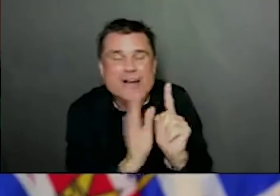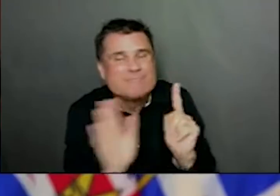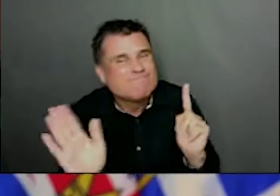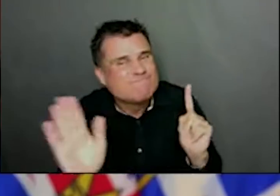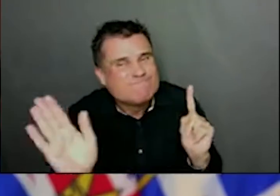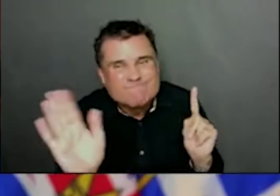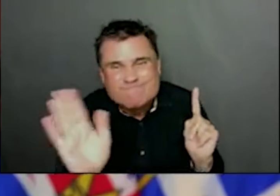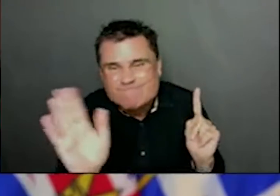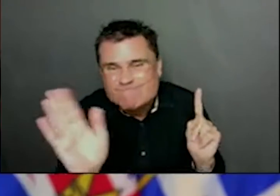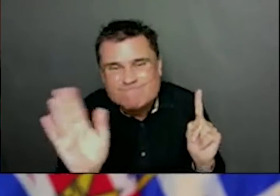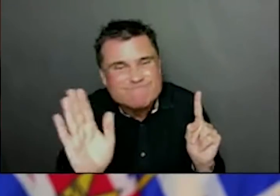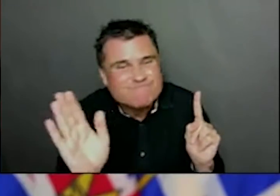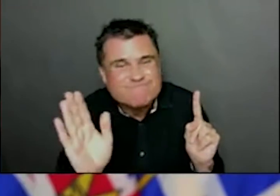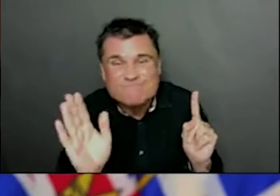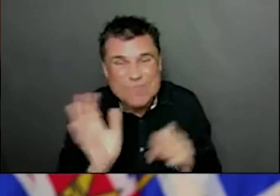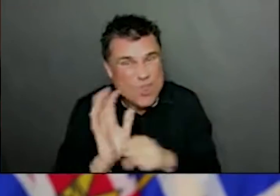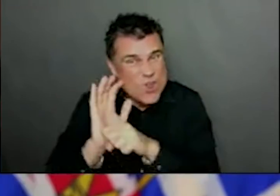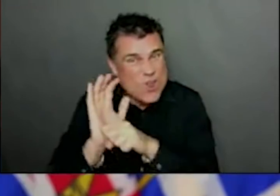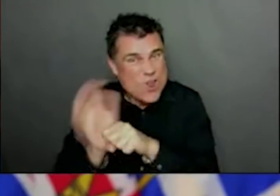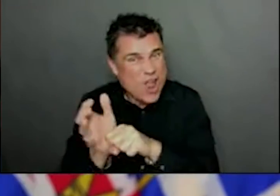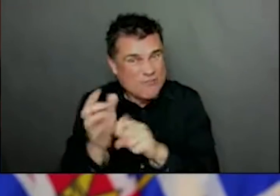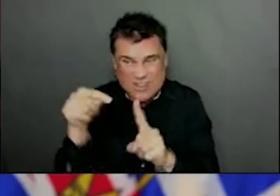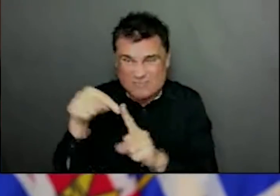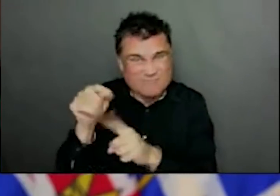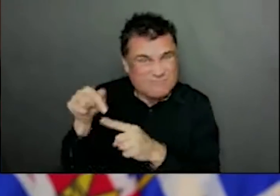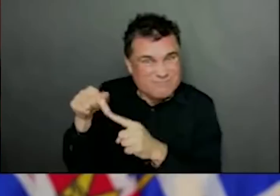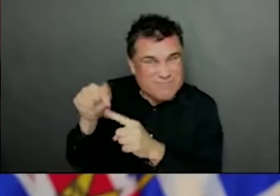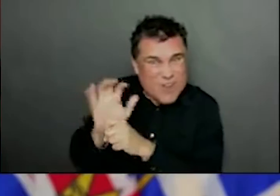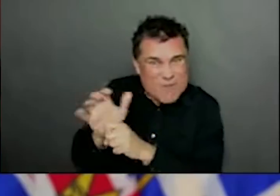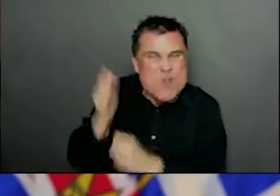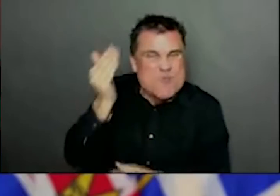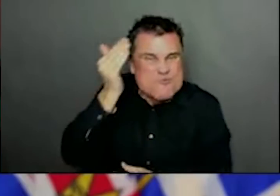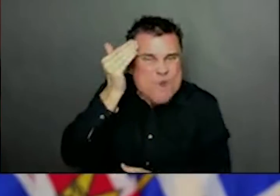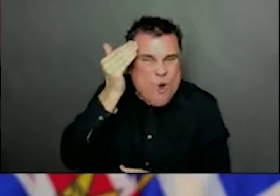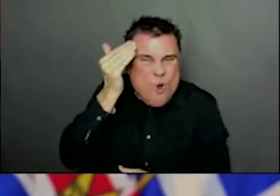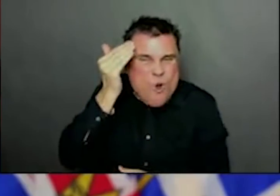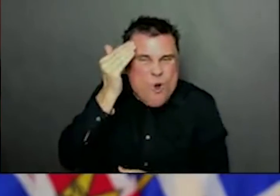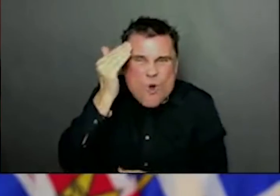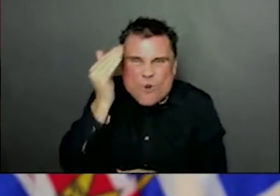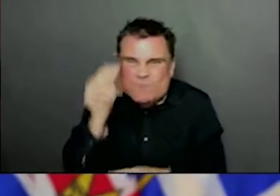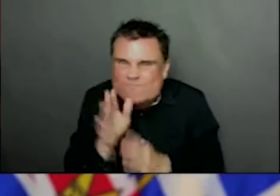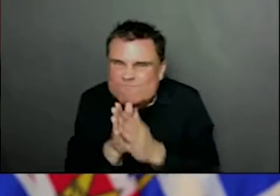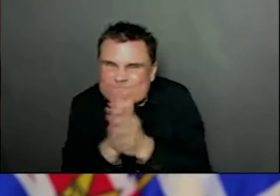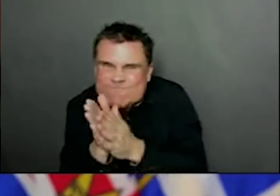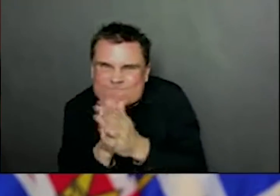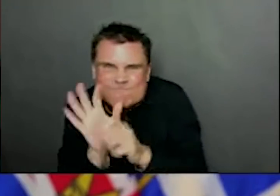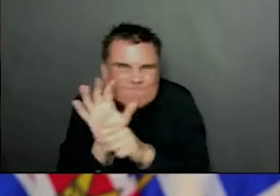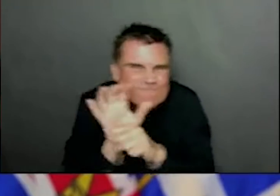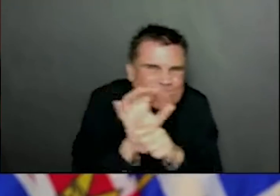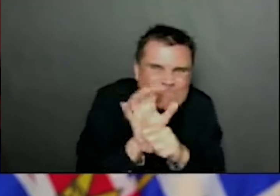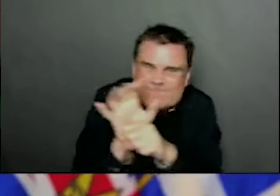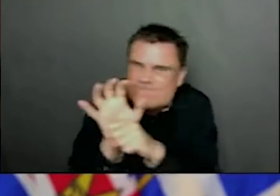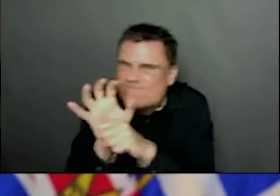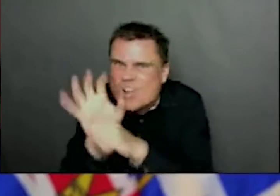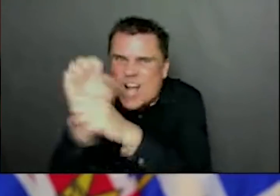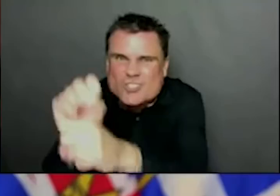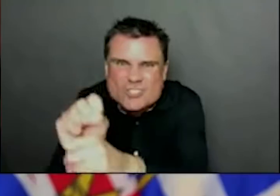past year. This is a global pandemic. A variant that arises in the UK affects